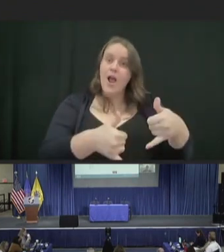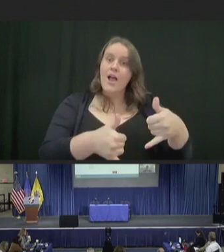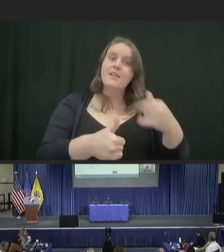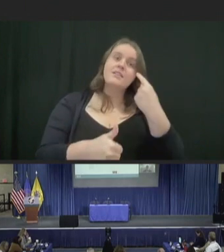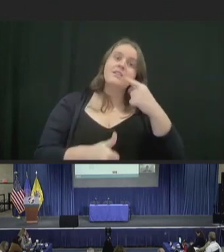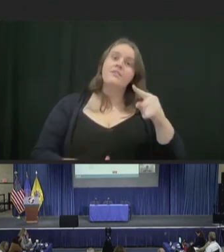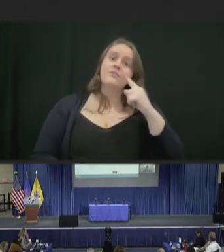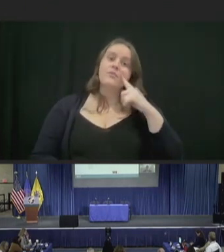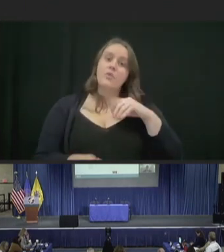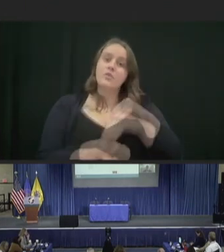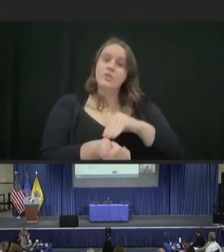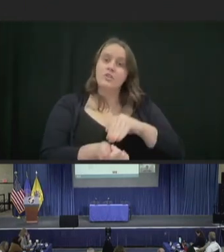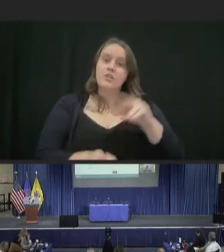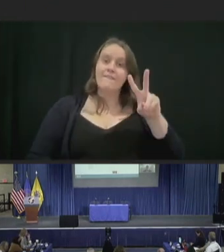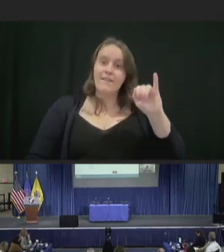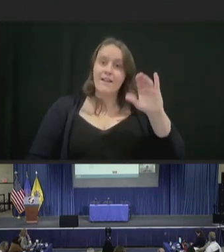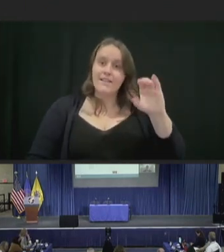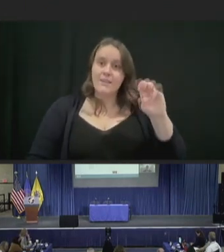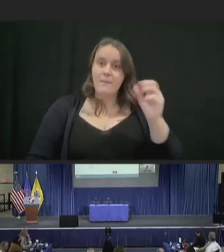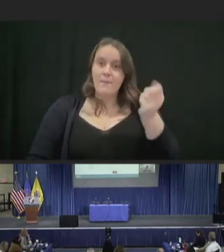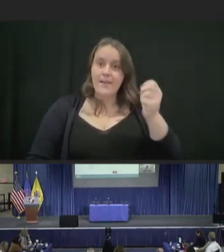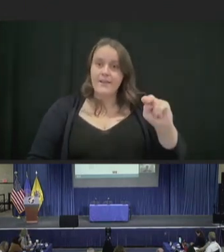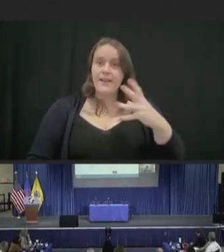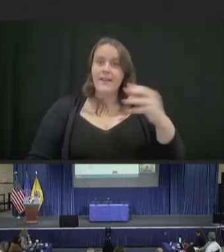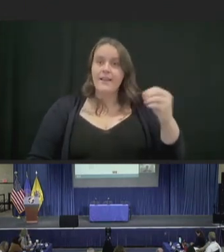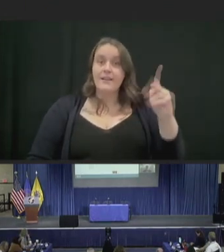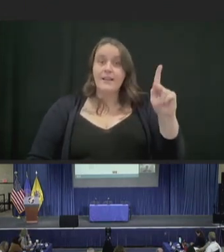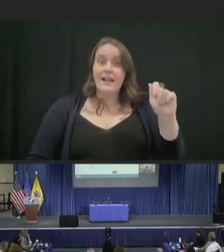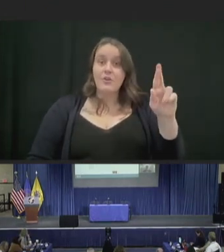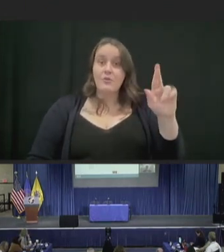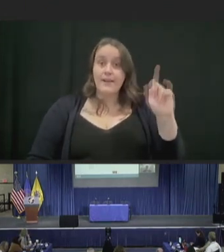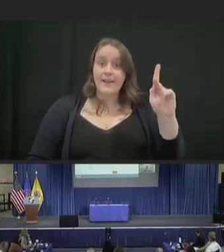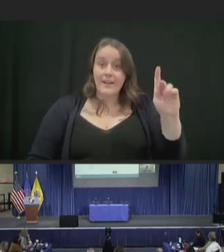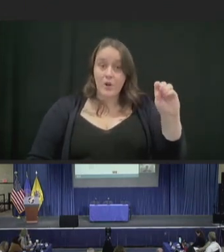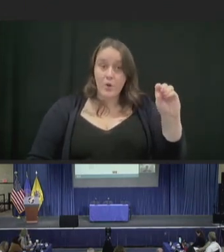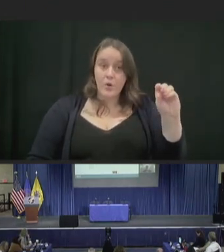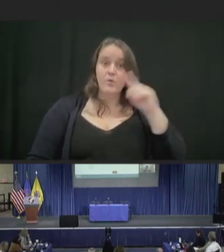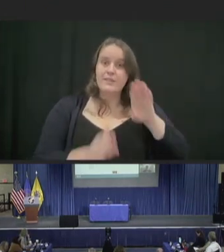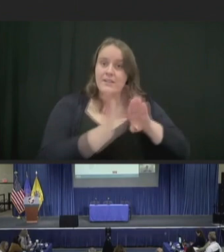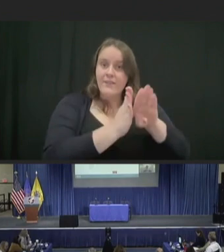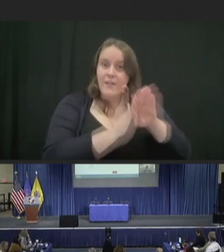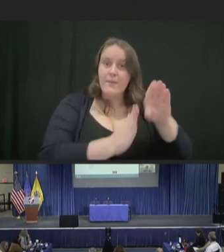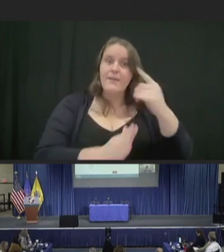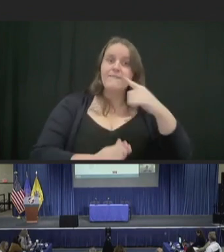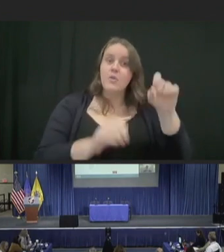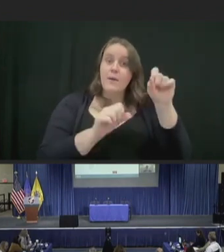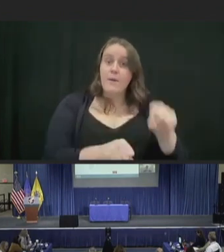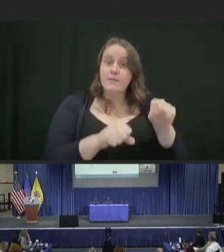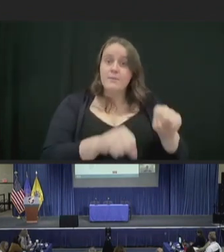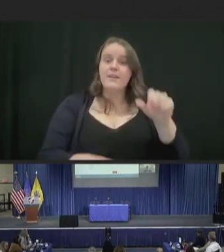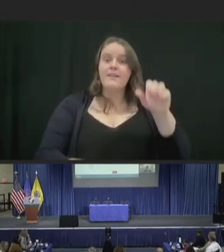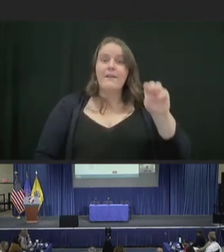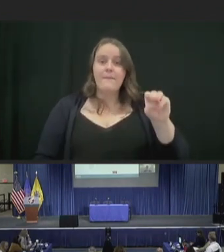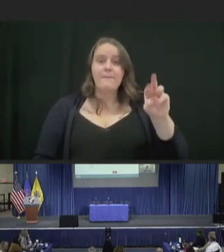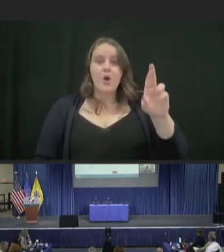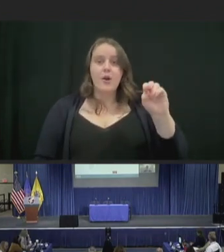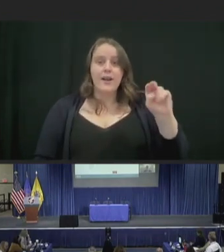Carrico on the advances that they made for the possibility of these mRNA platforms was